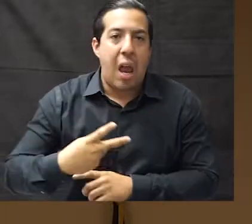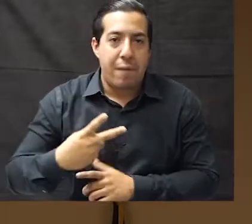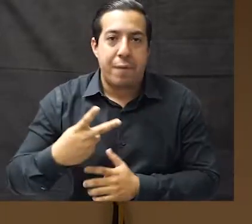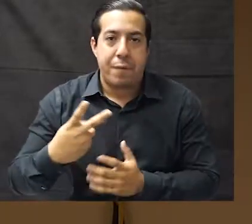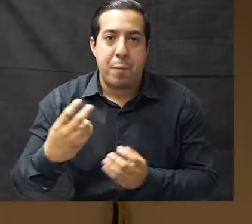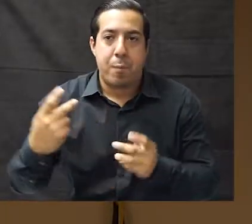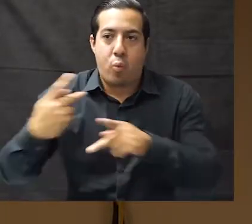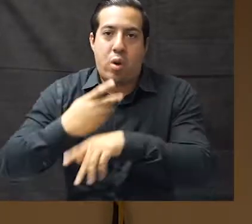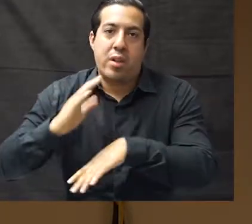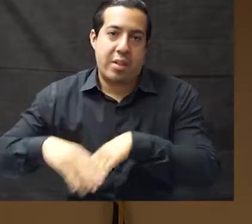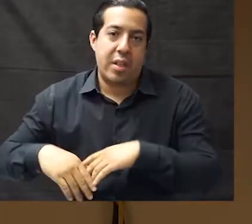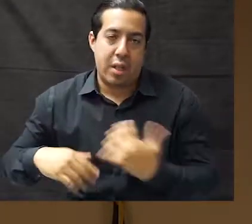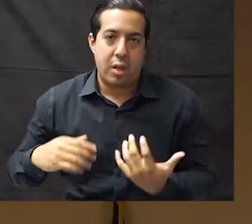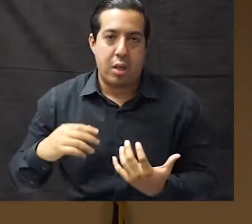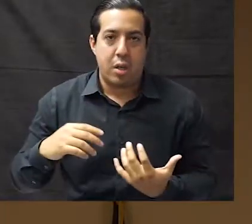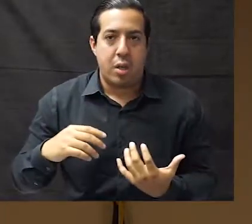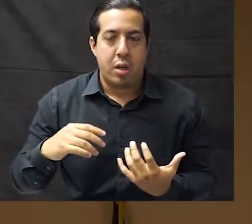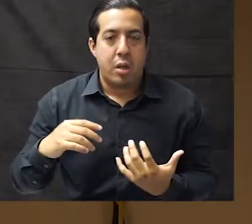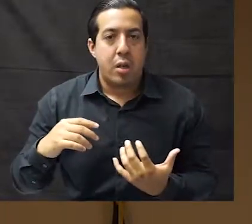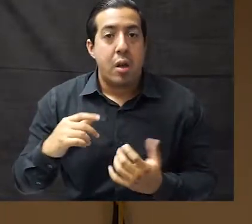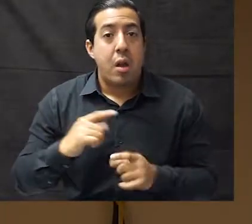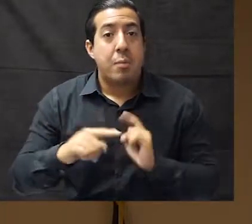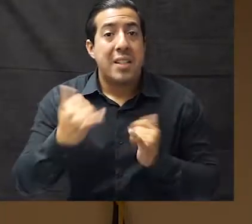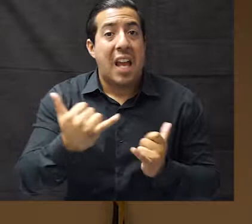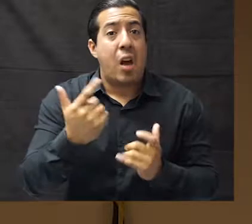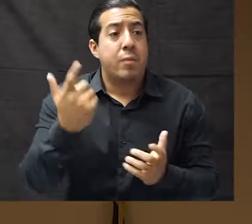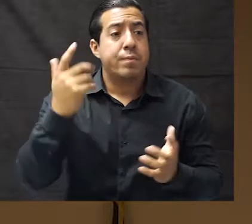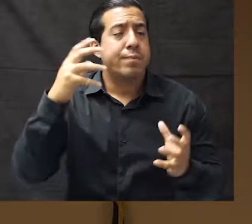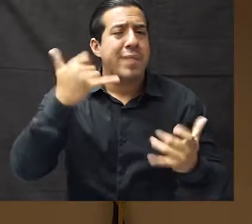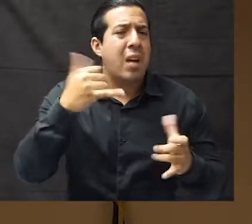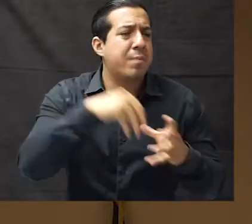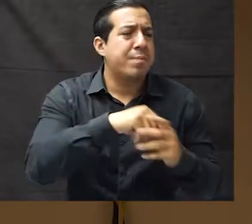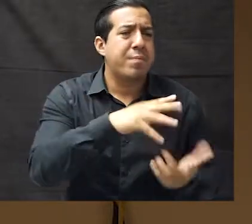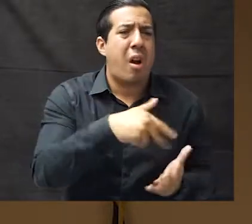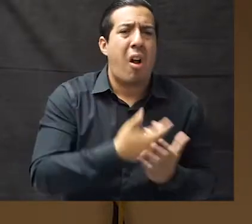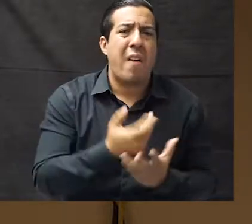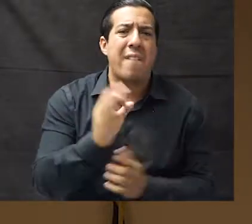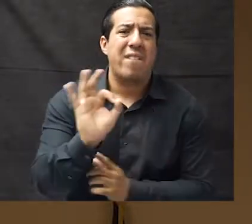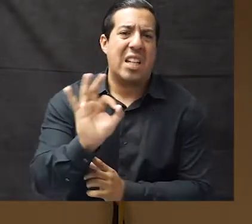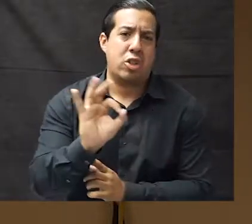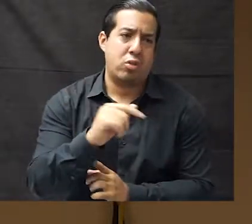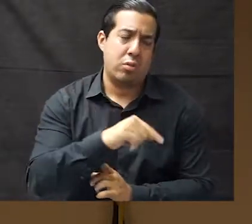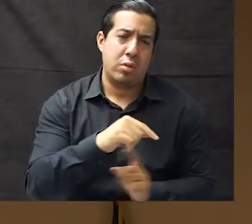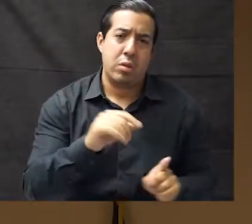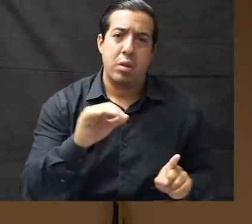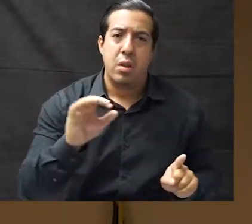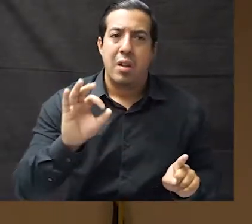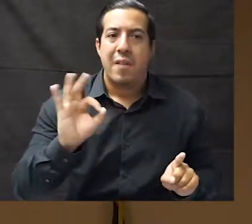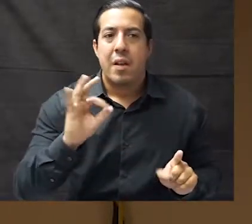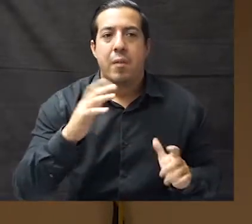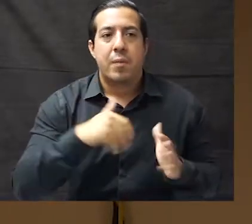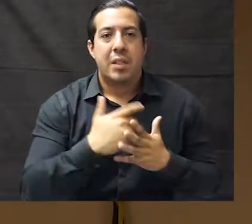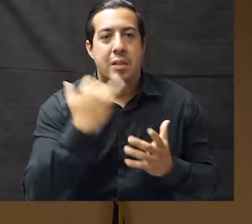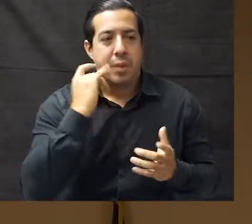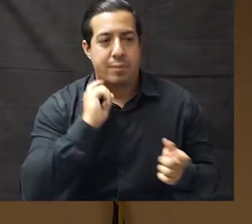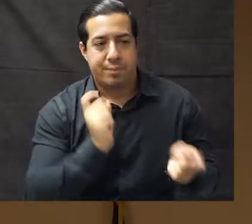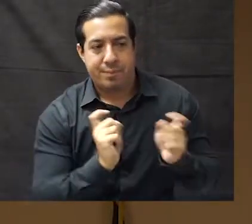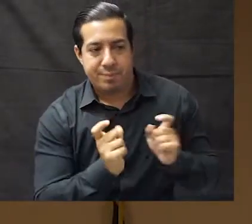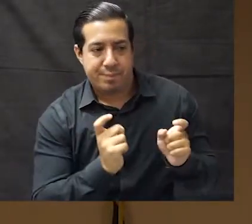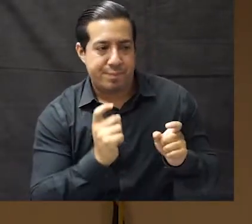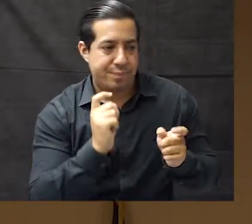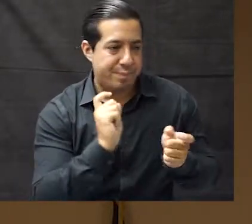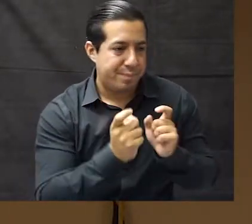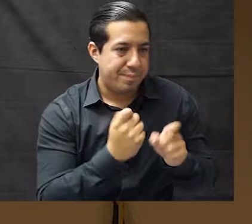is 15 times as potent. Fentanyl is 20 times as potent as morphine. Butyryl, 25.